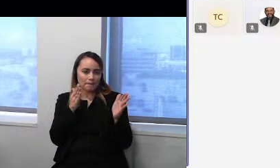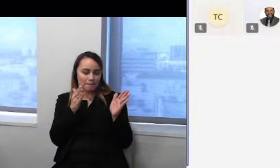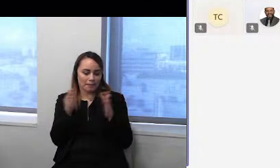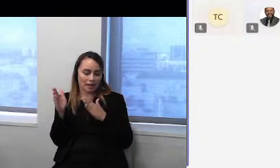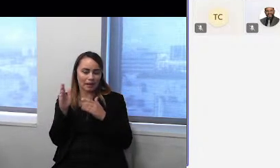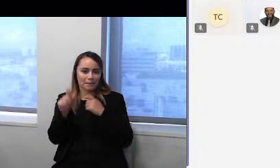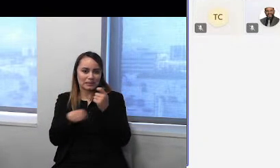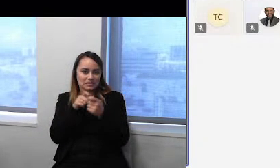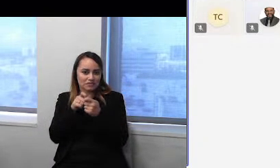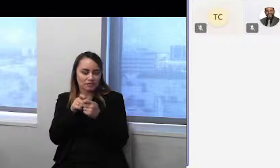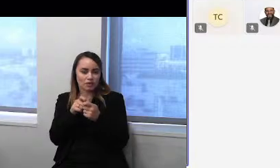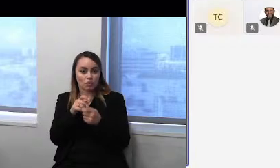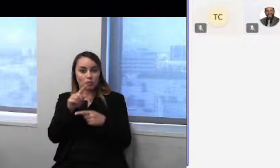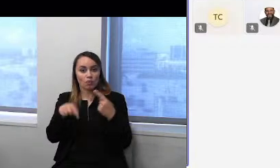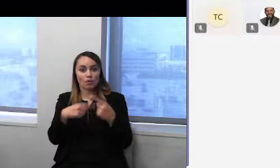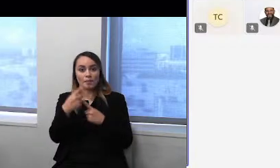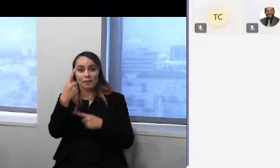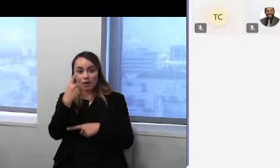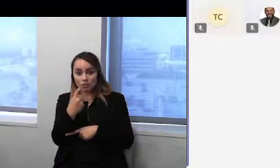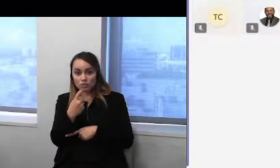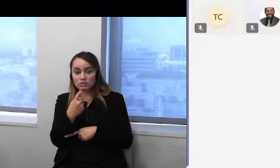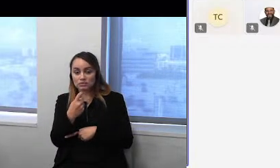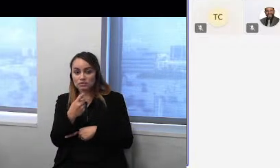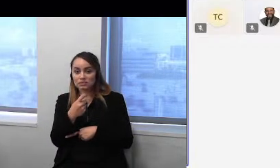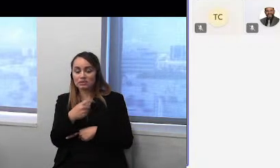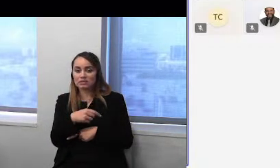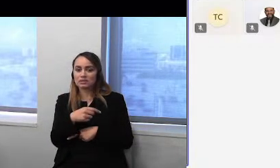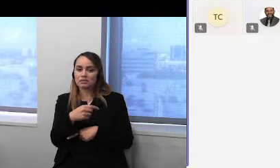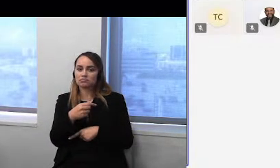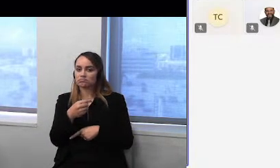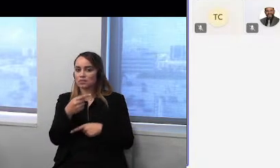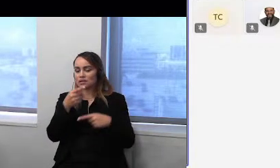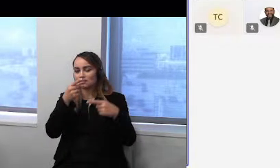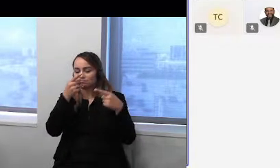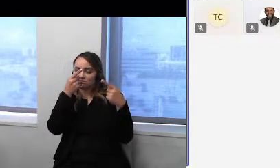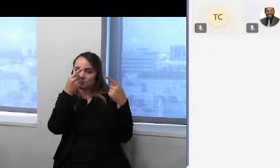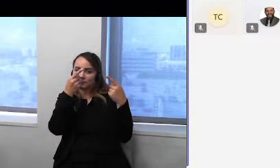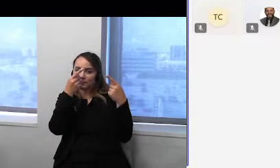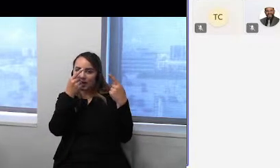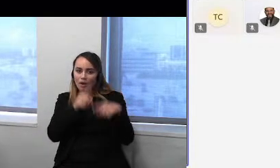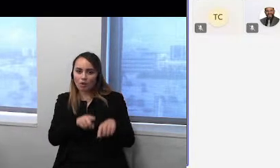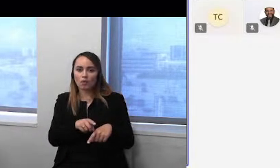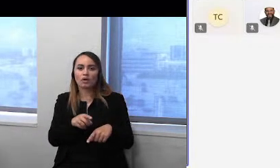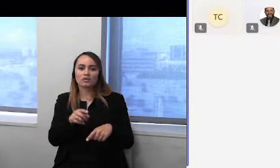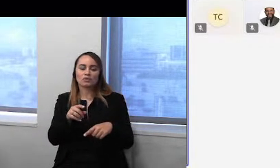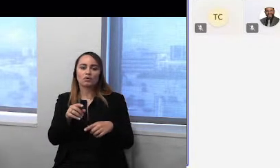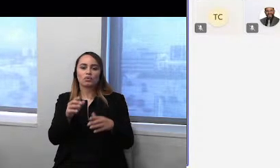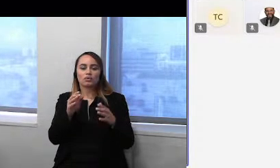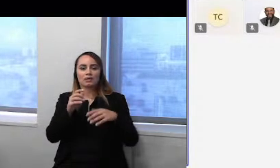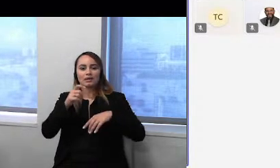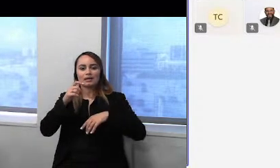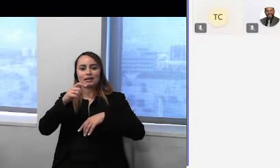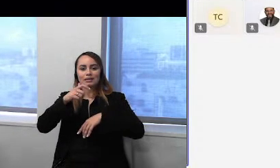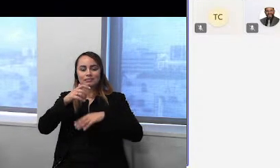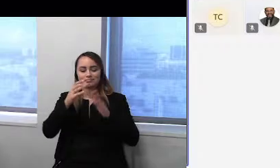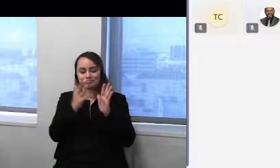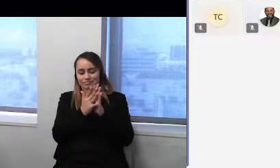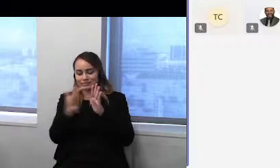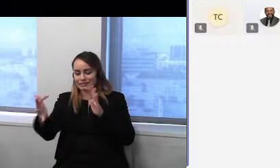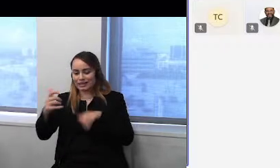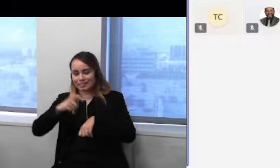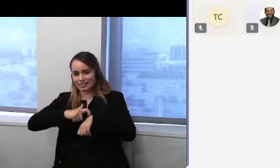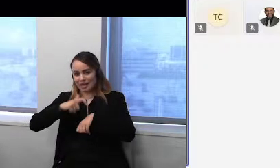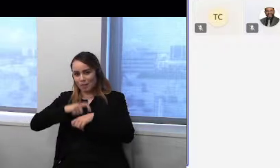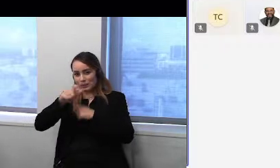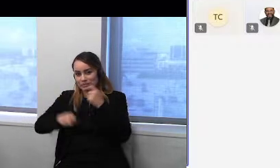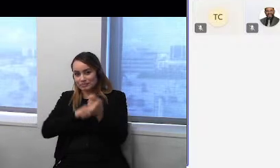be established based on a specific timeline. We are submitting, or I call it supplemental information or additional information about the direction